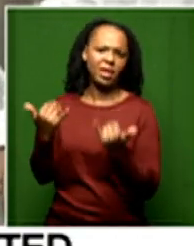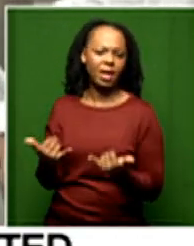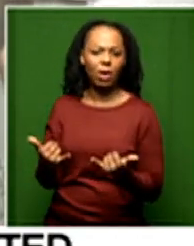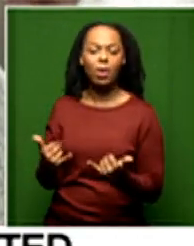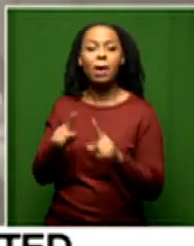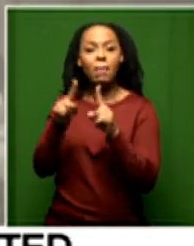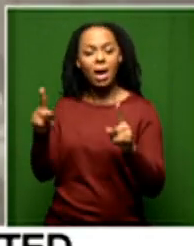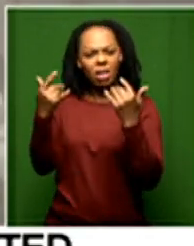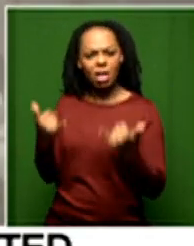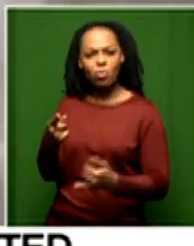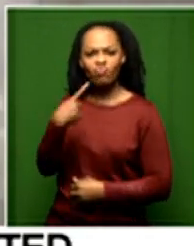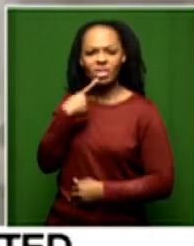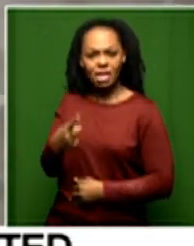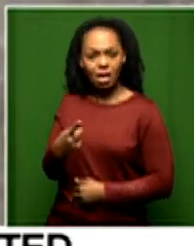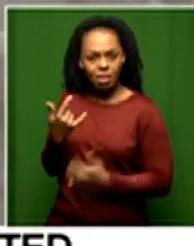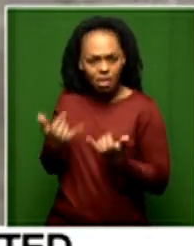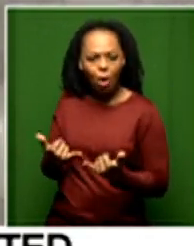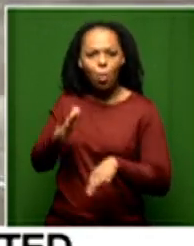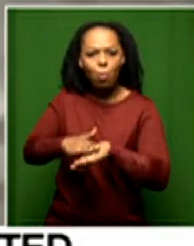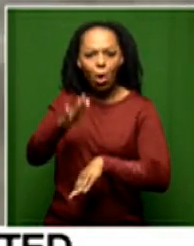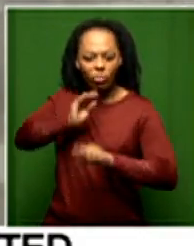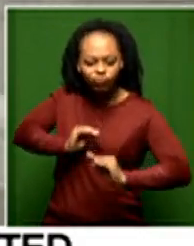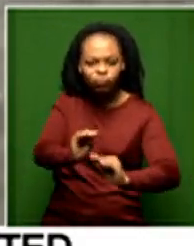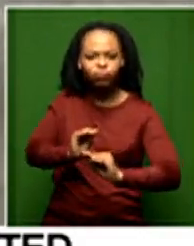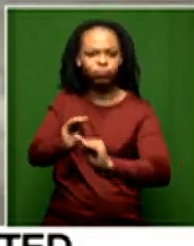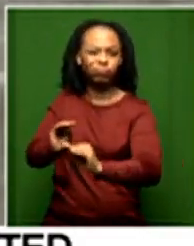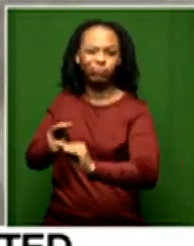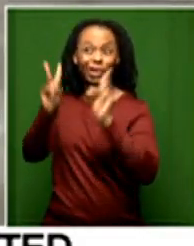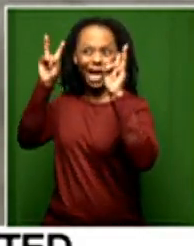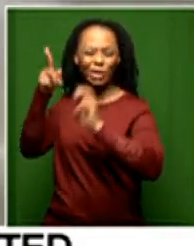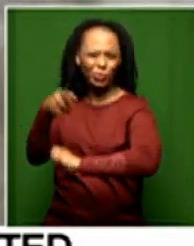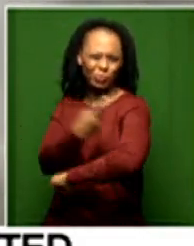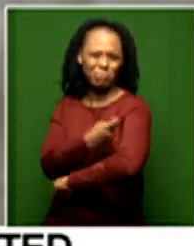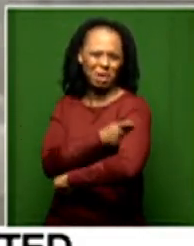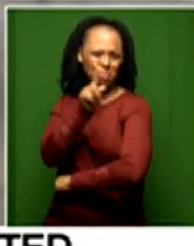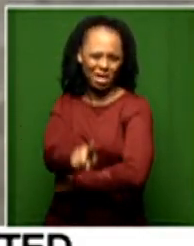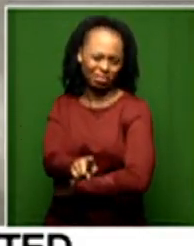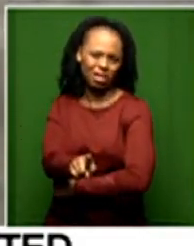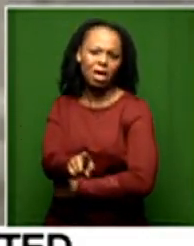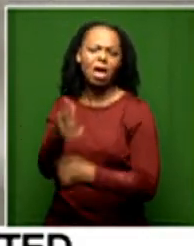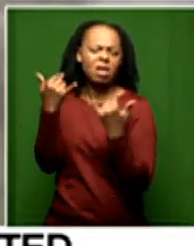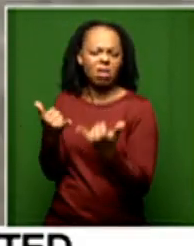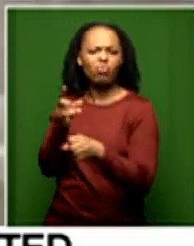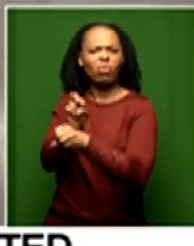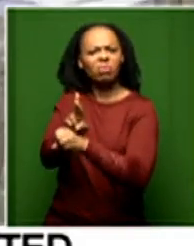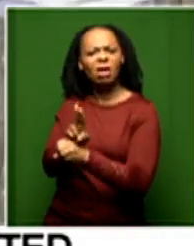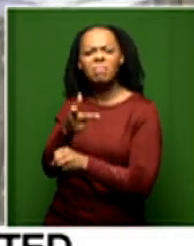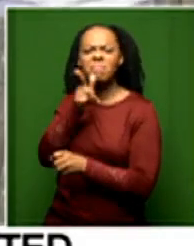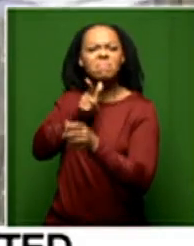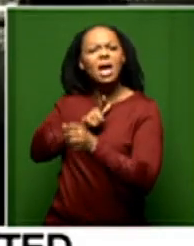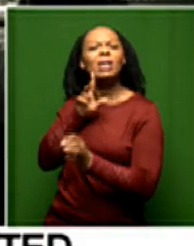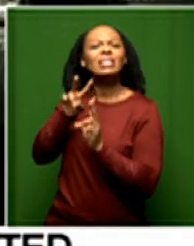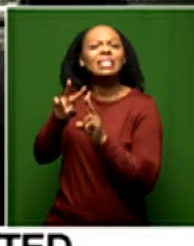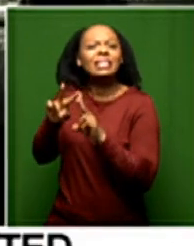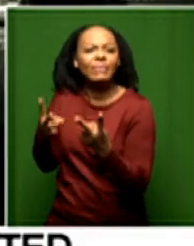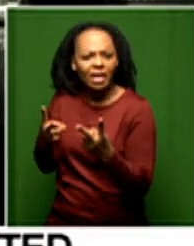as you say, there is a need for more education. And perhaps we can talk, Dr. Mzukwa, about the difference